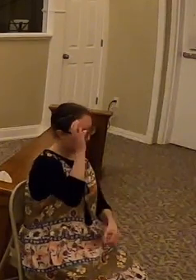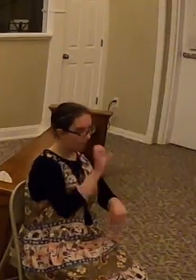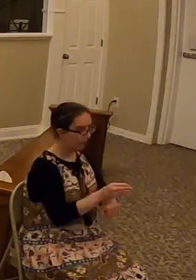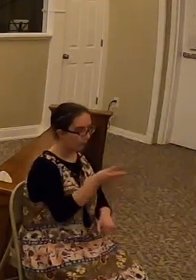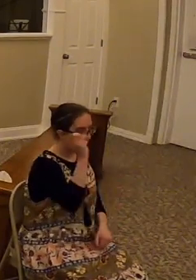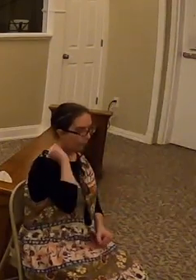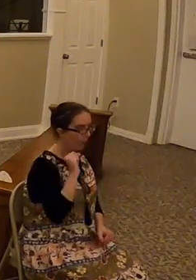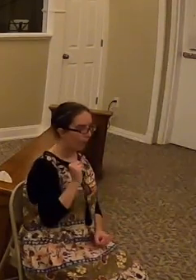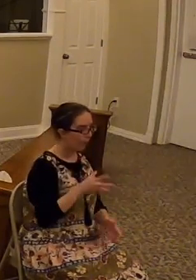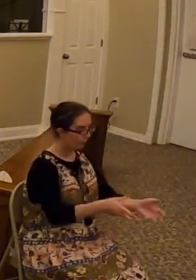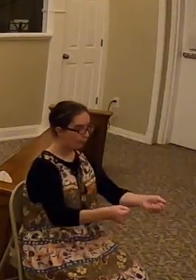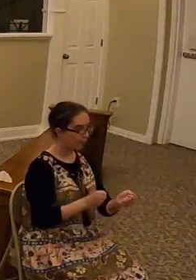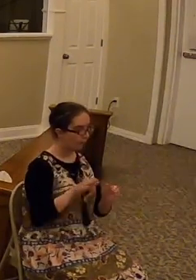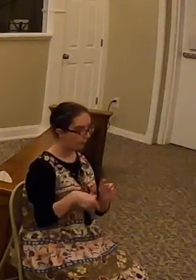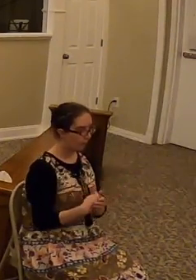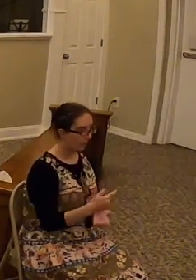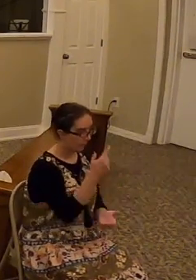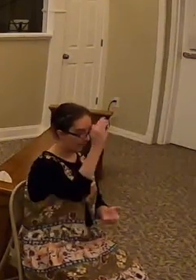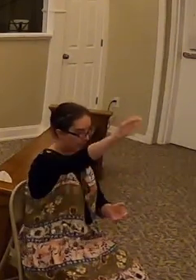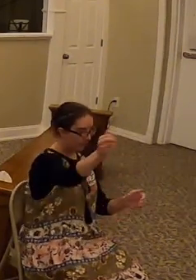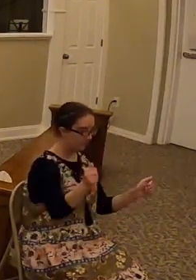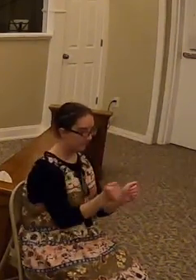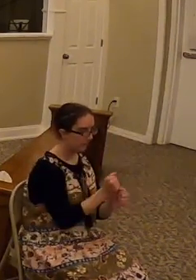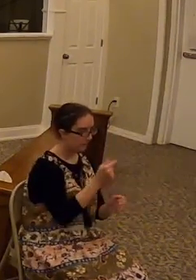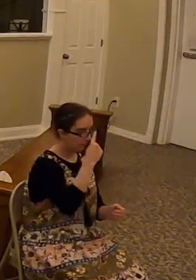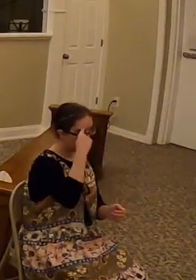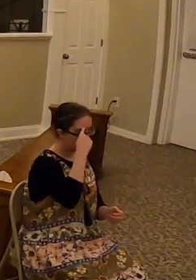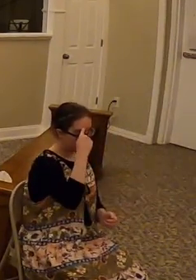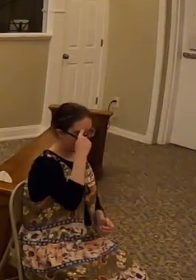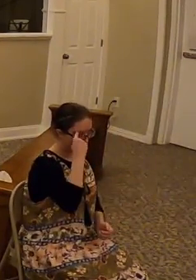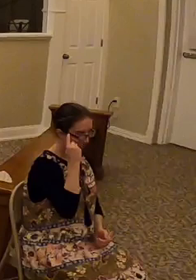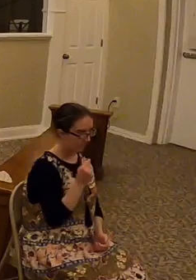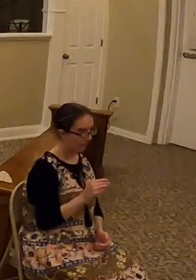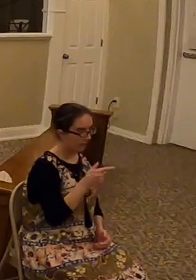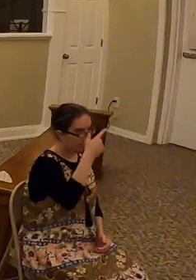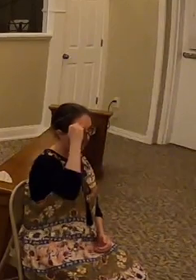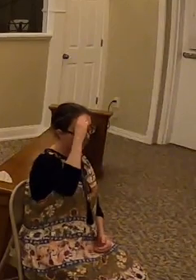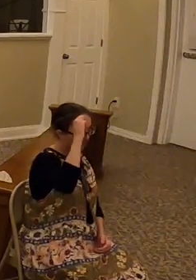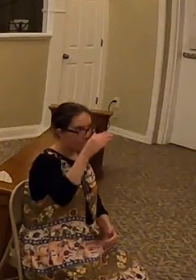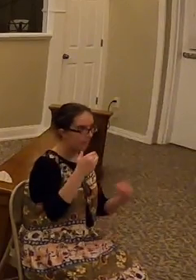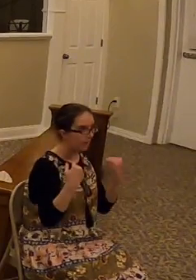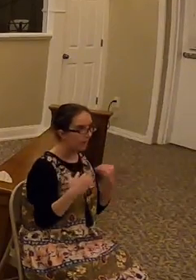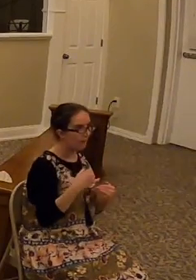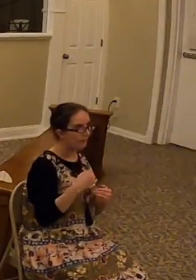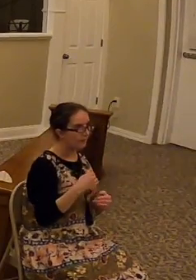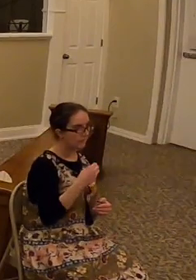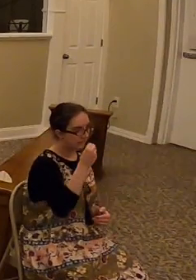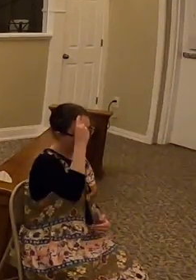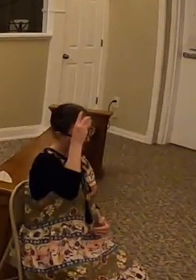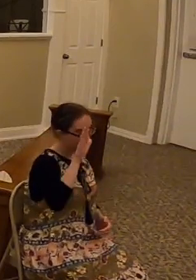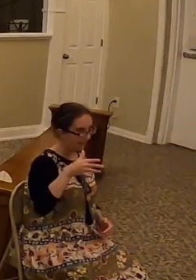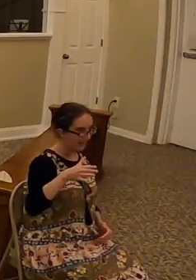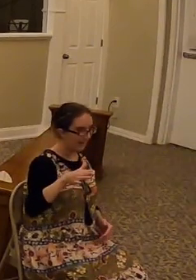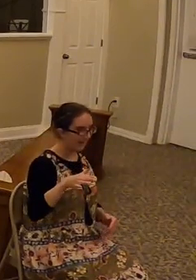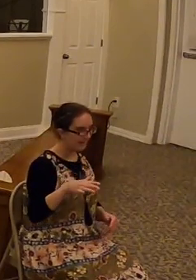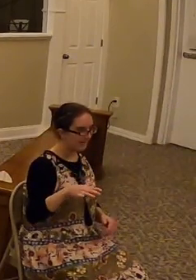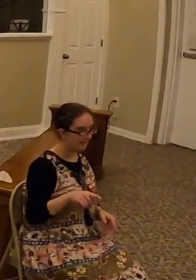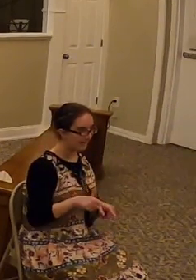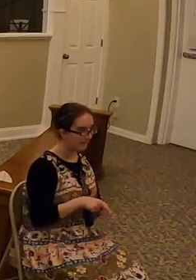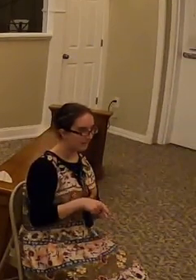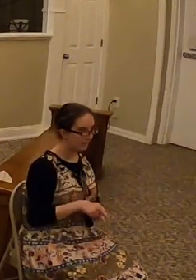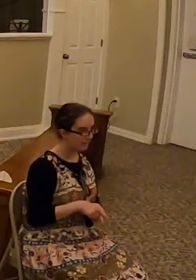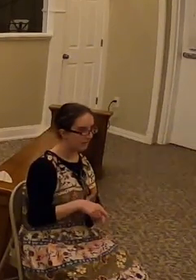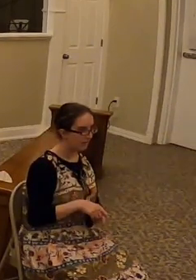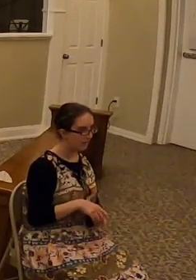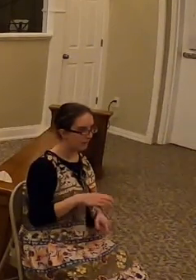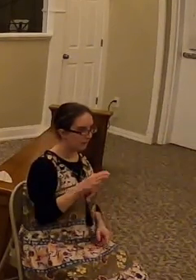was simply to pull all the religions in to him. Because he got to figuring out. He was kind of like, wasn't